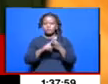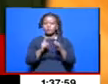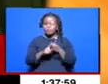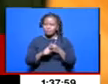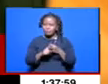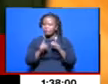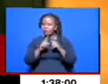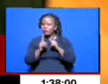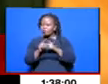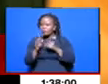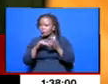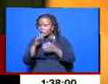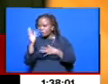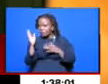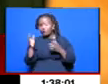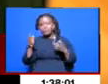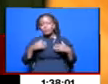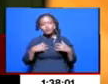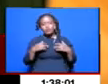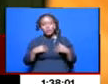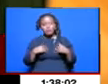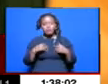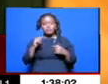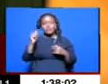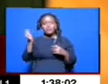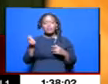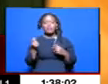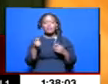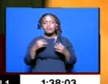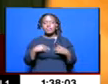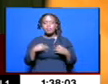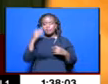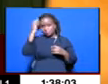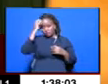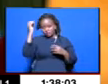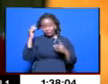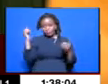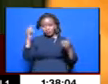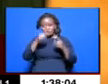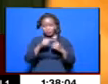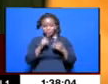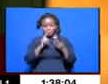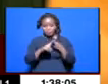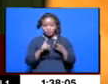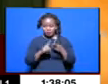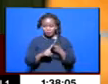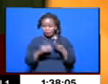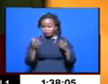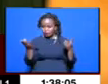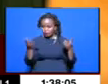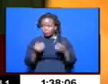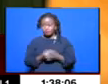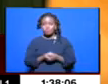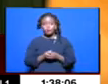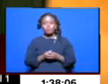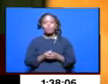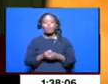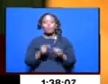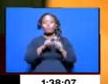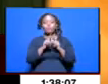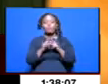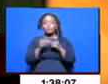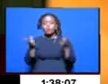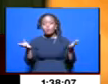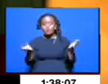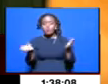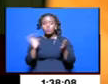process of popular initiative begins with the collection of signatures. And I do not agree